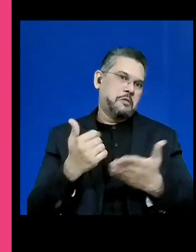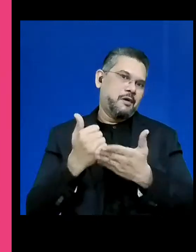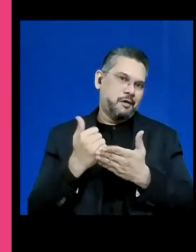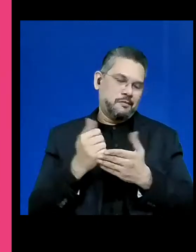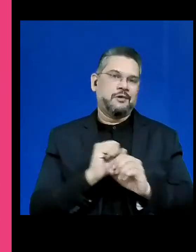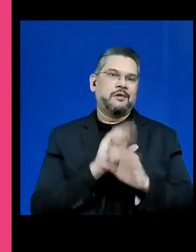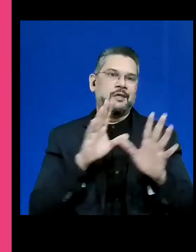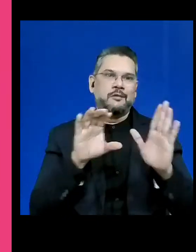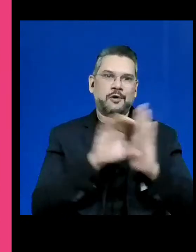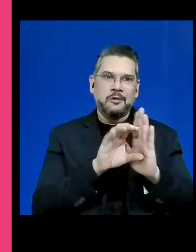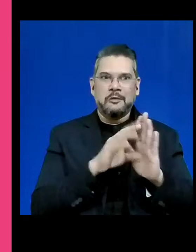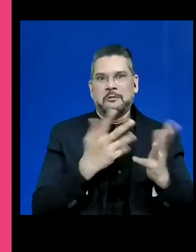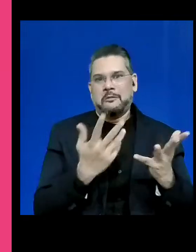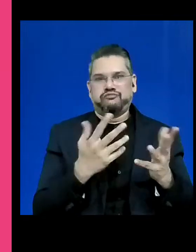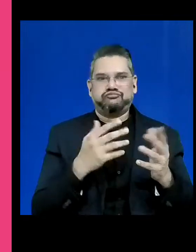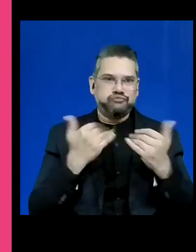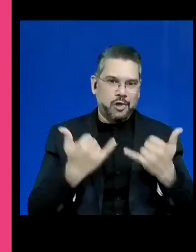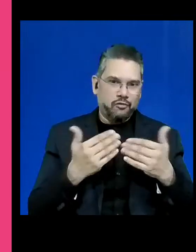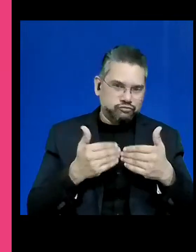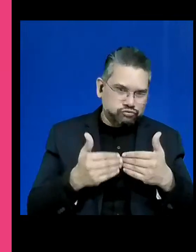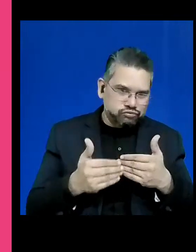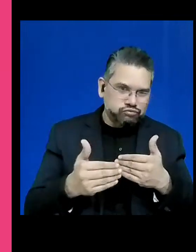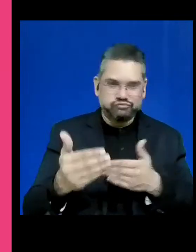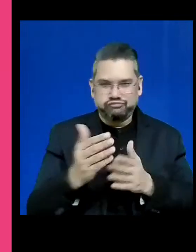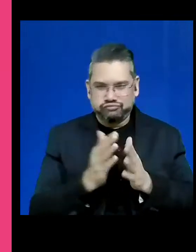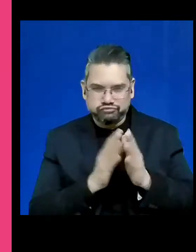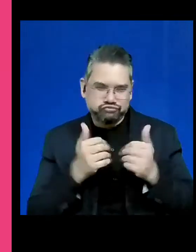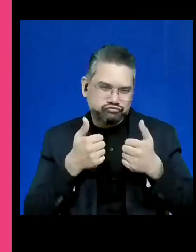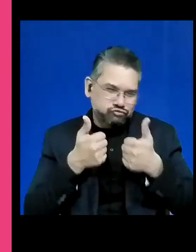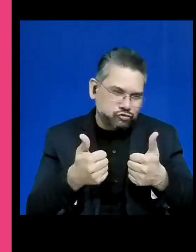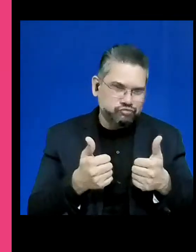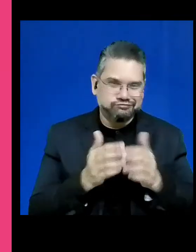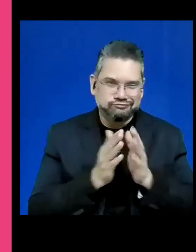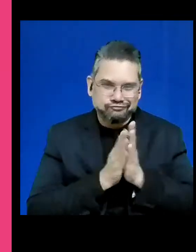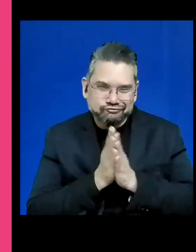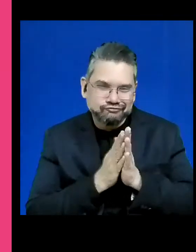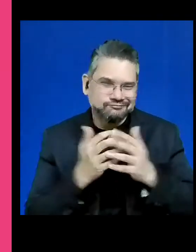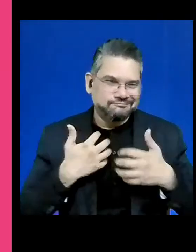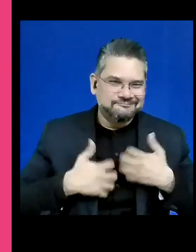of exciting developments in that space are happening.